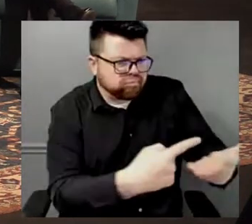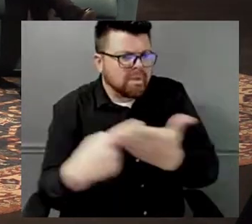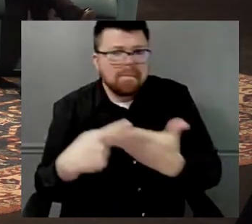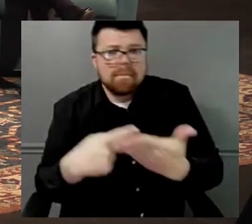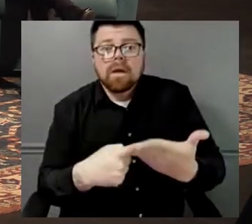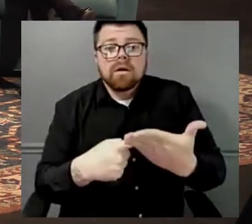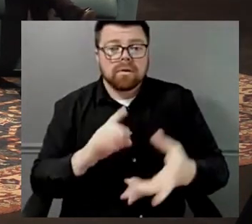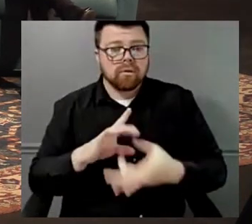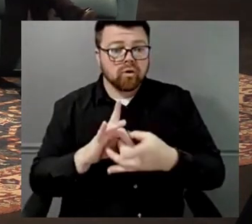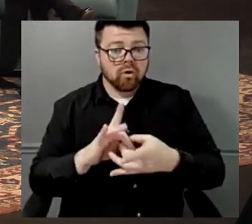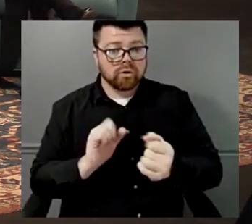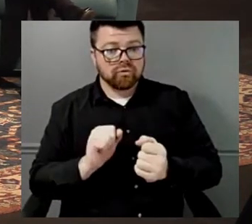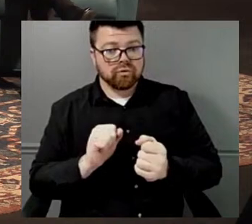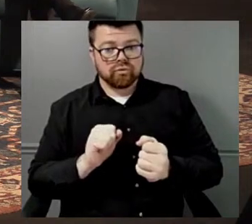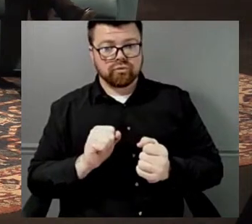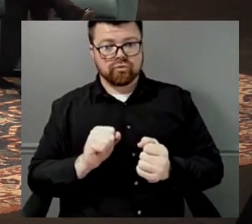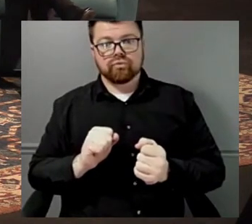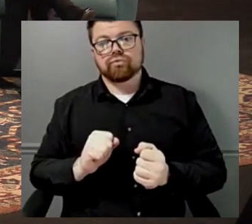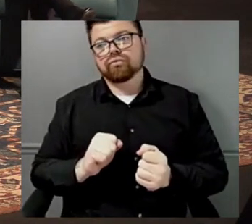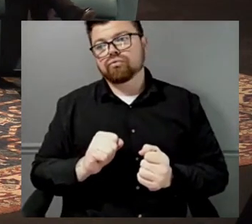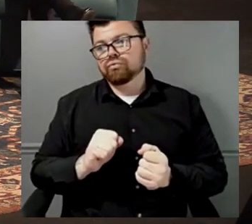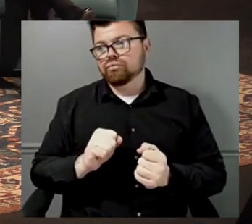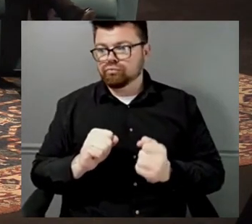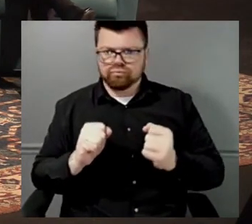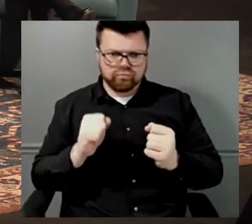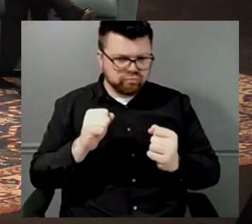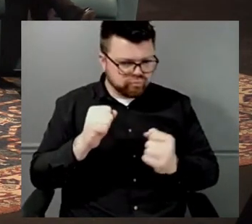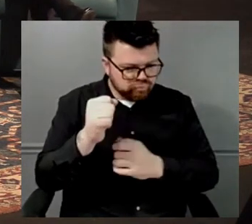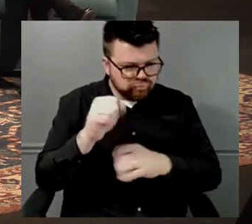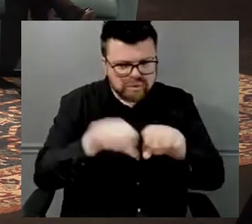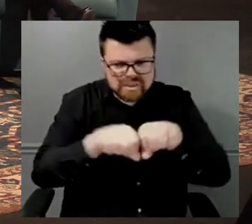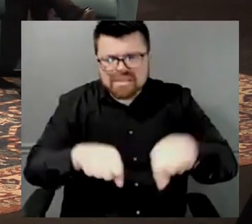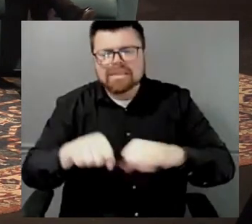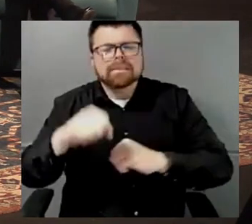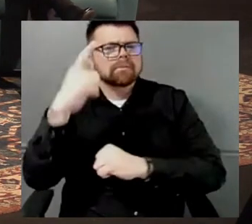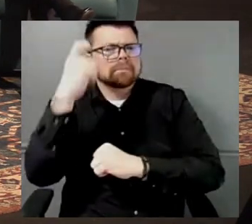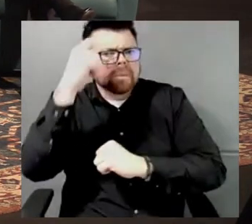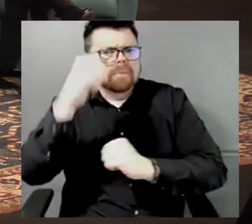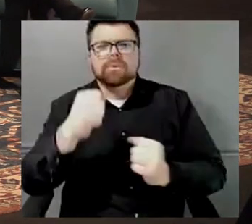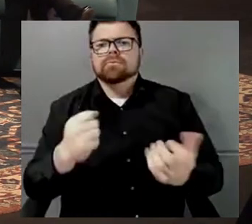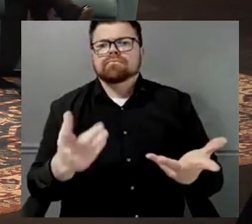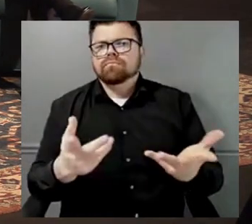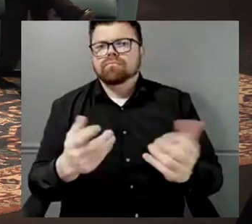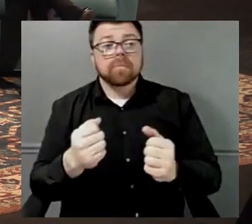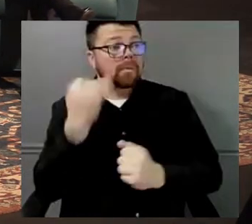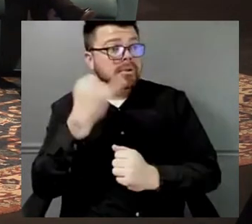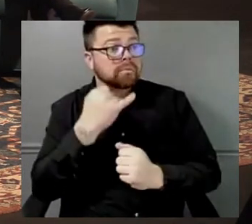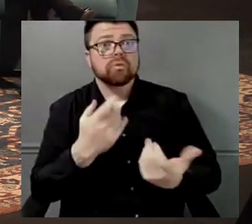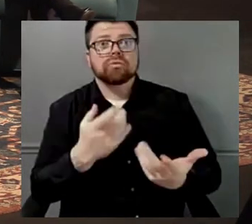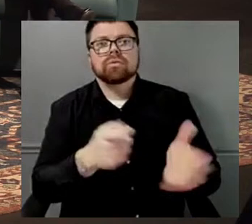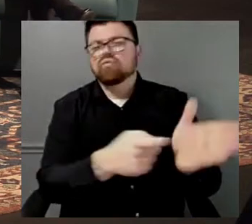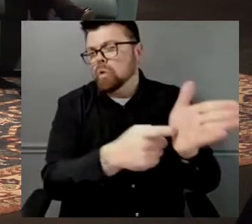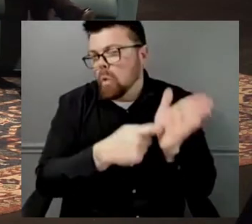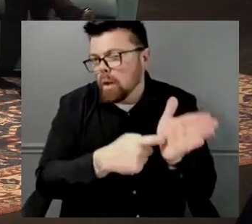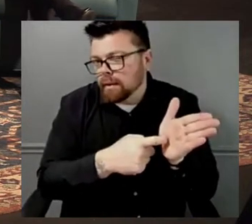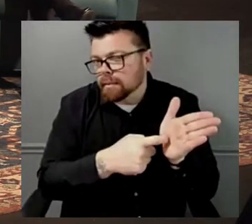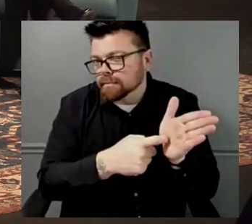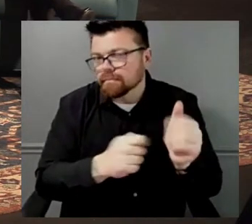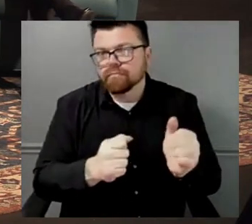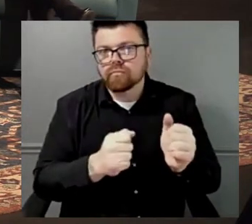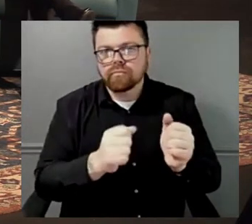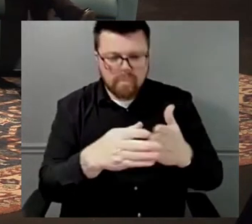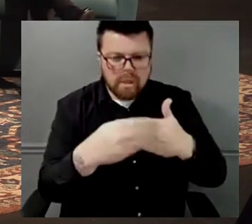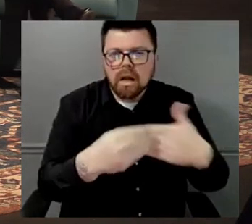being waged in the society at large. But I think if we demand of our institutions compromise, I mean, what if we started a